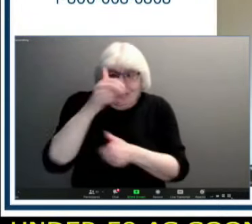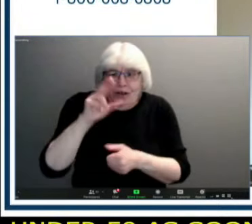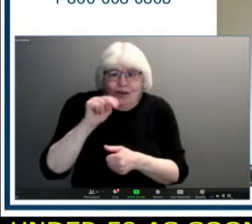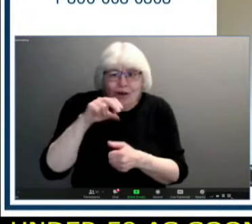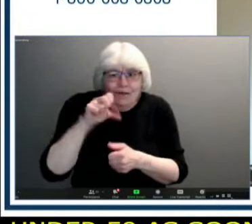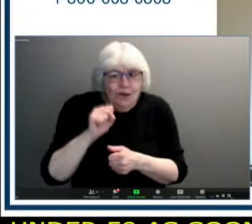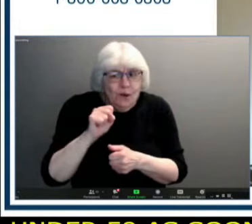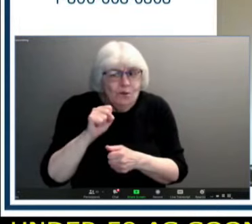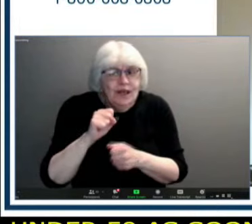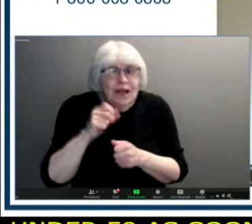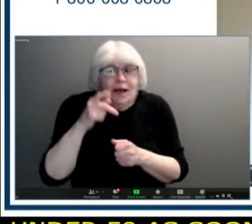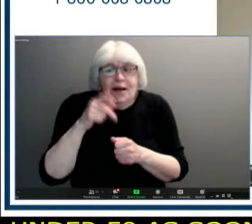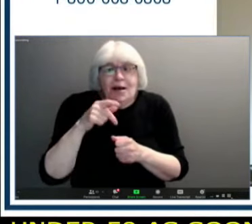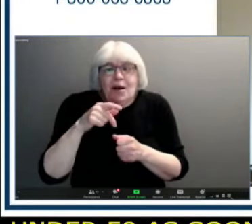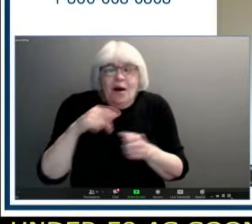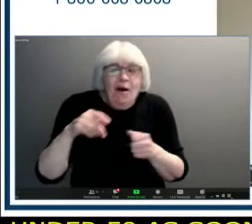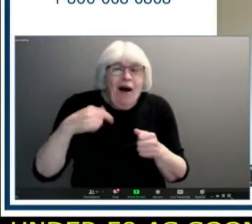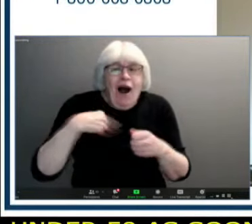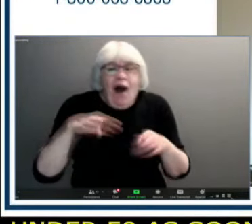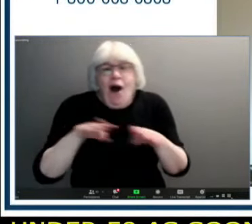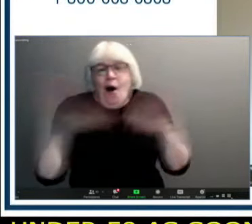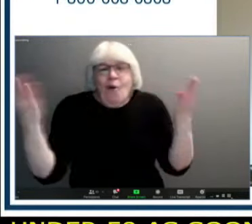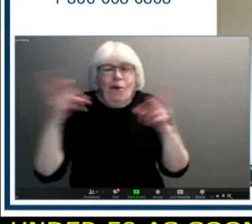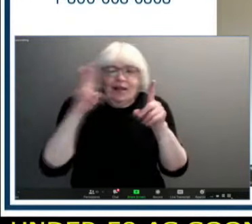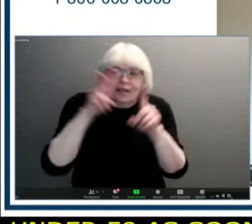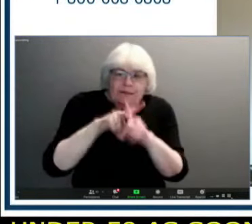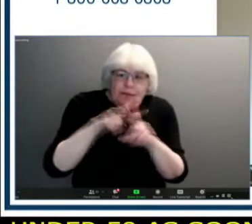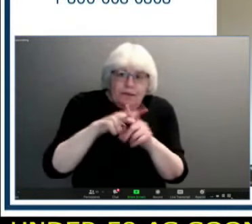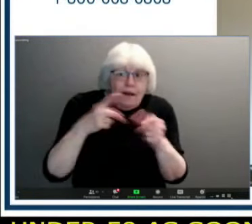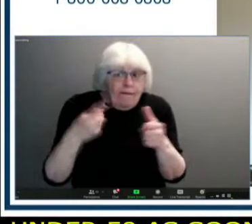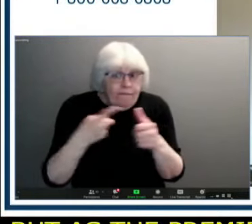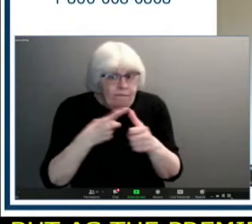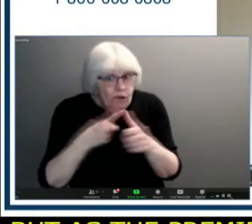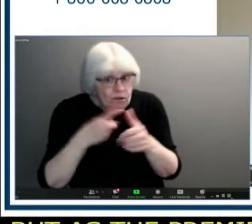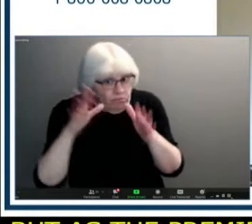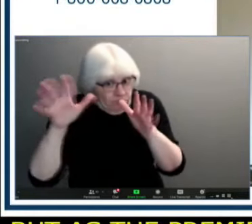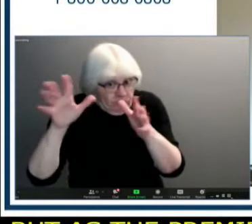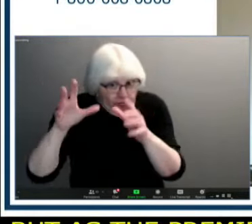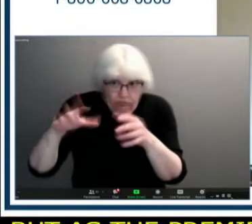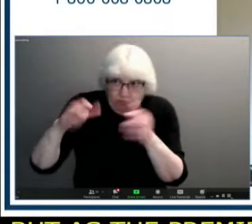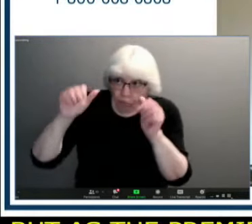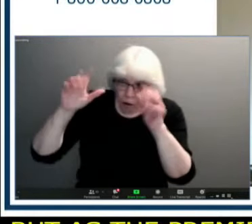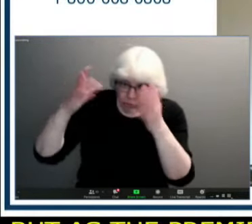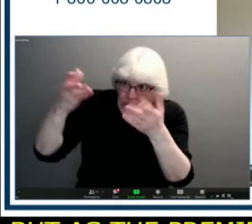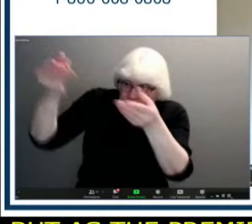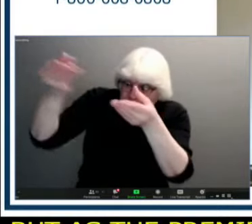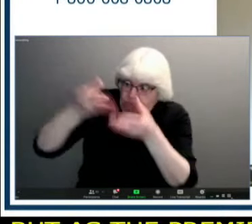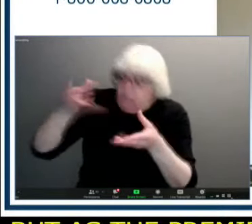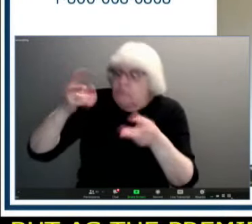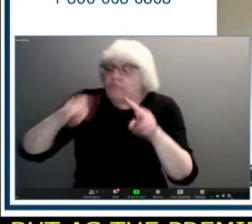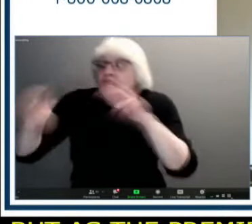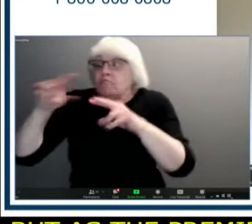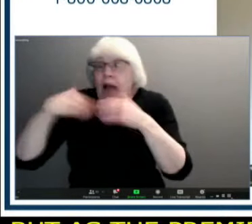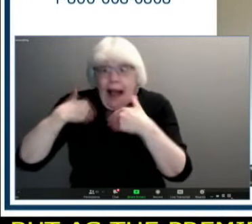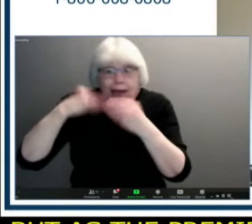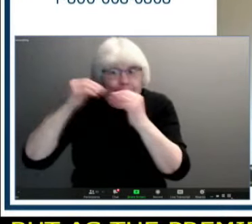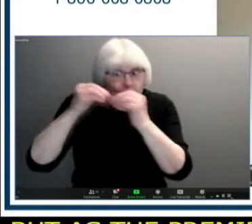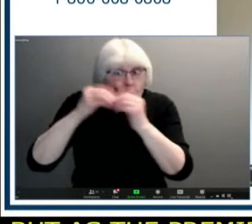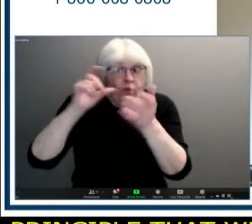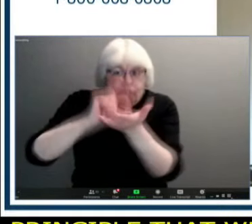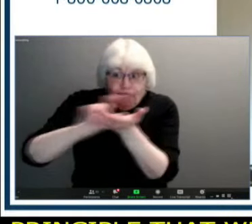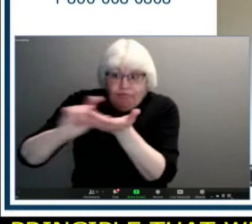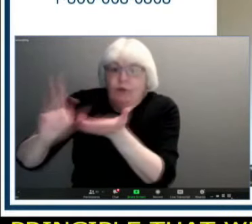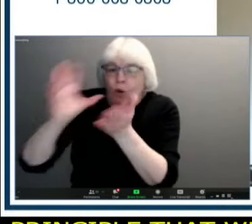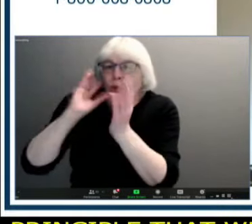open appointments until we had certainty of vaccine supply from the very beginning of our vaccine program. That has served